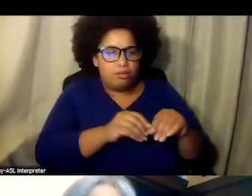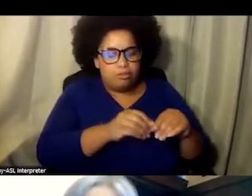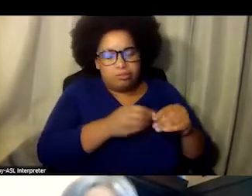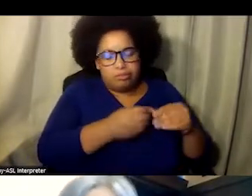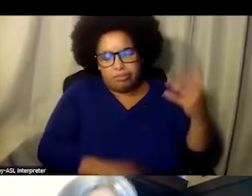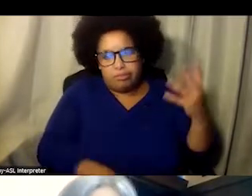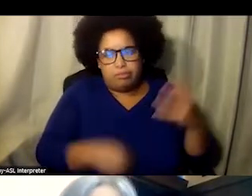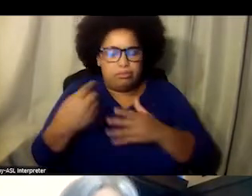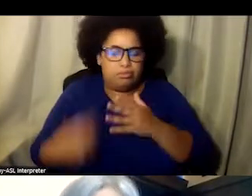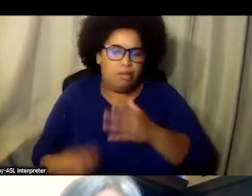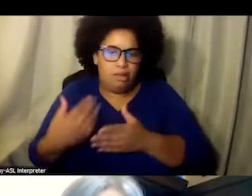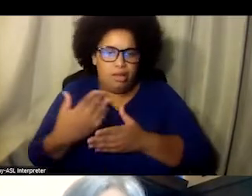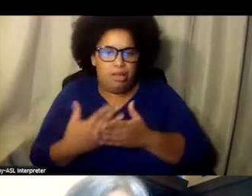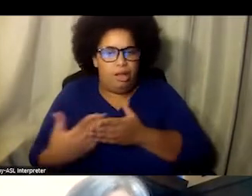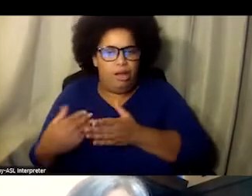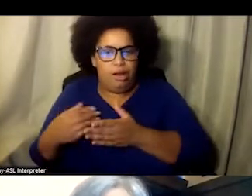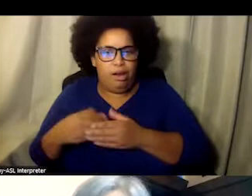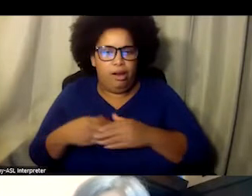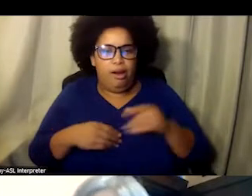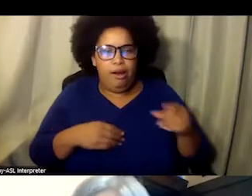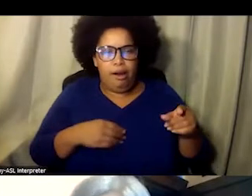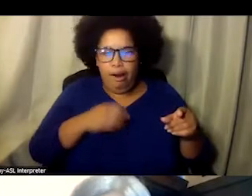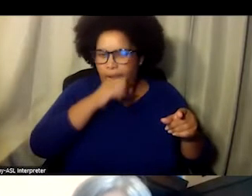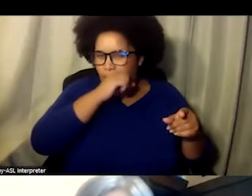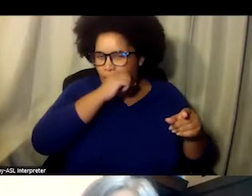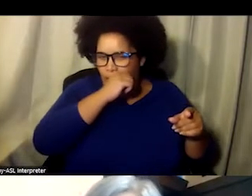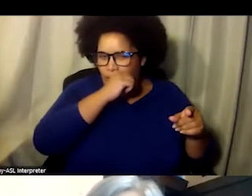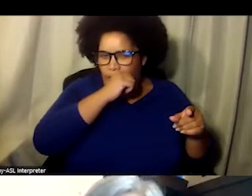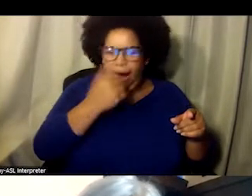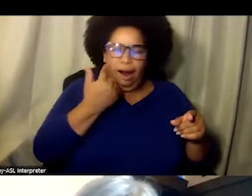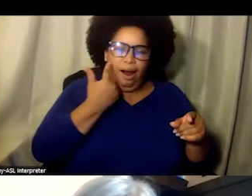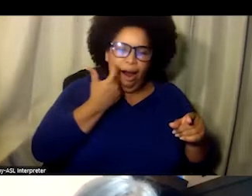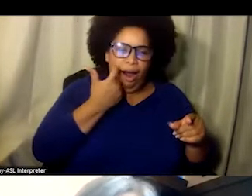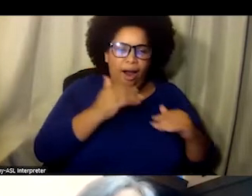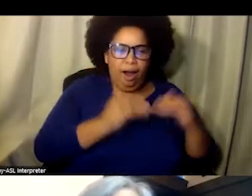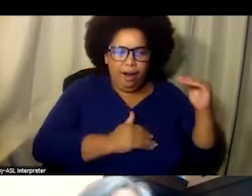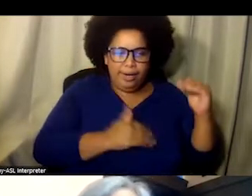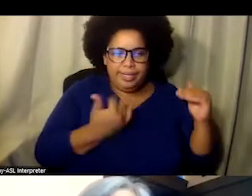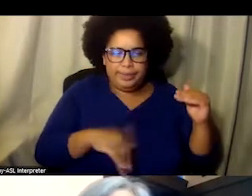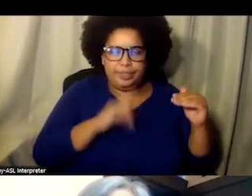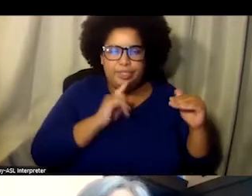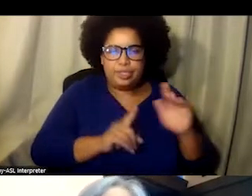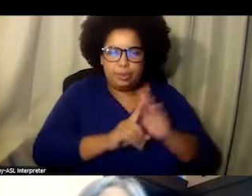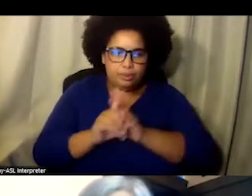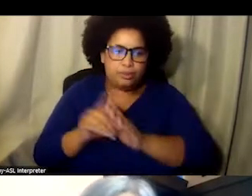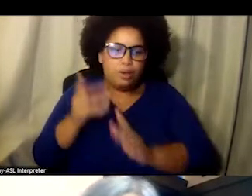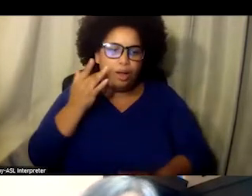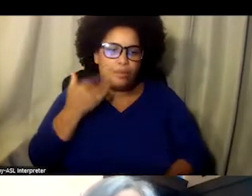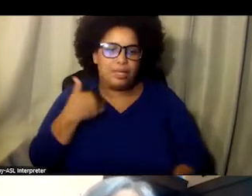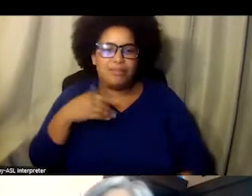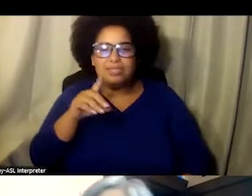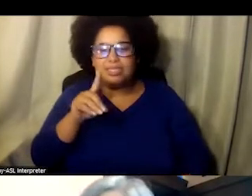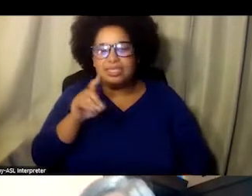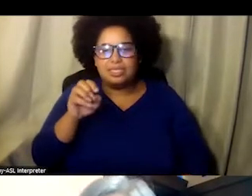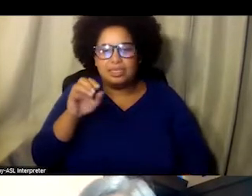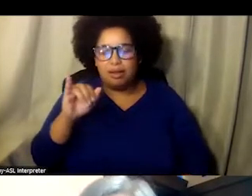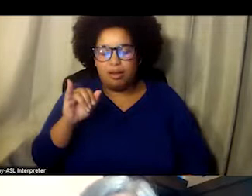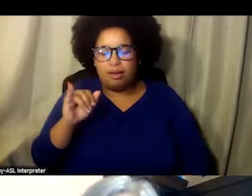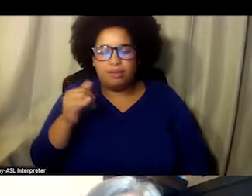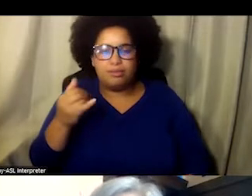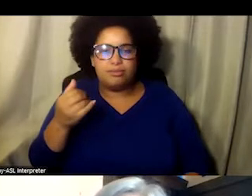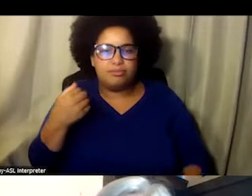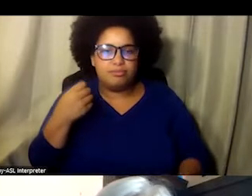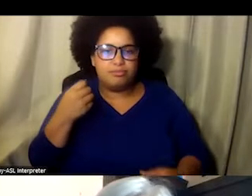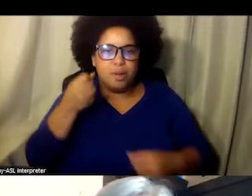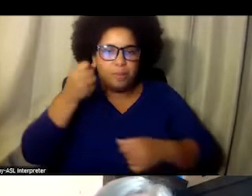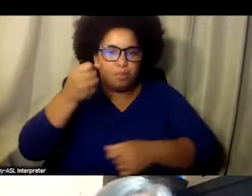disparities really gaining a much more warranted interest the past few years, especially given our DEI movement. We're also understanding